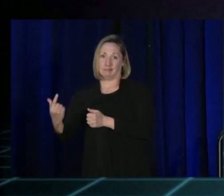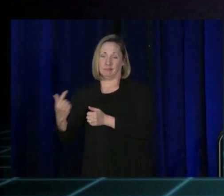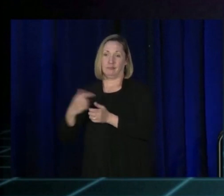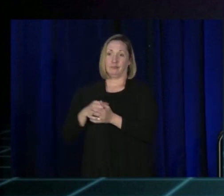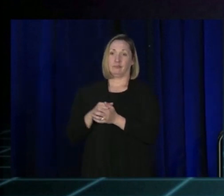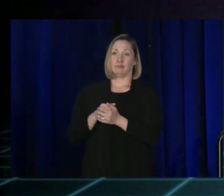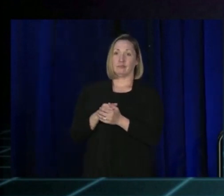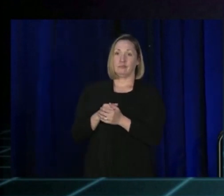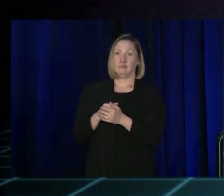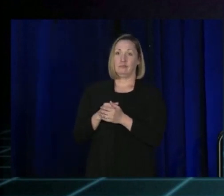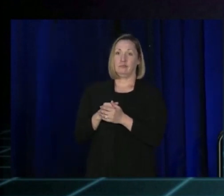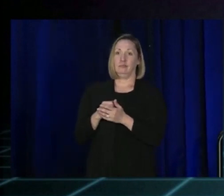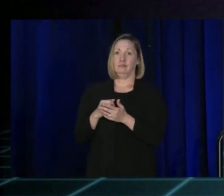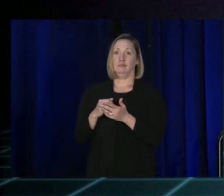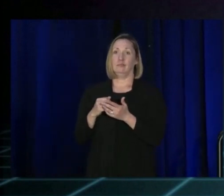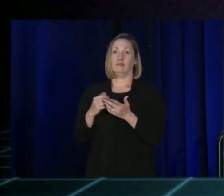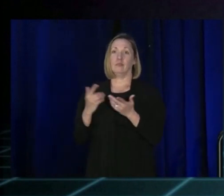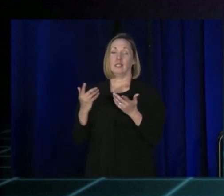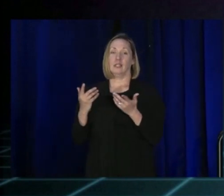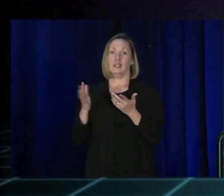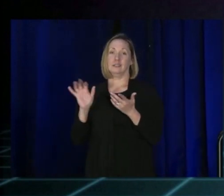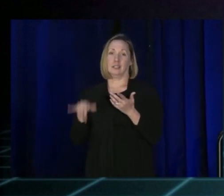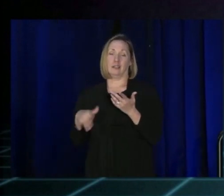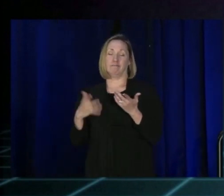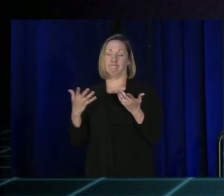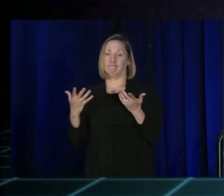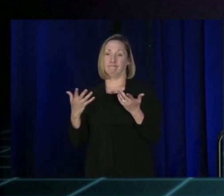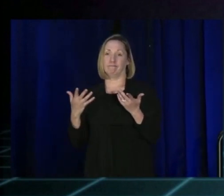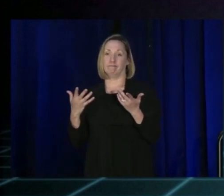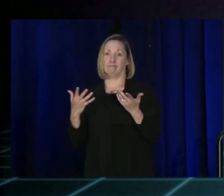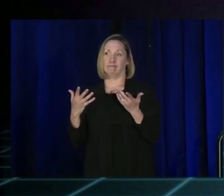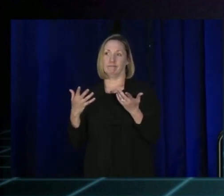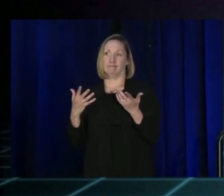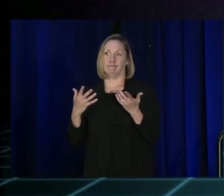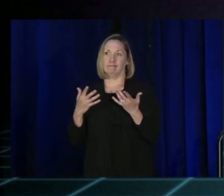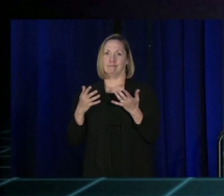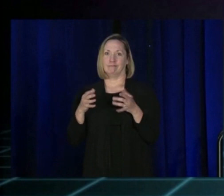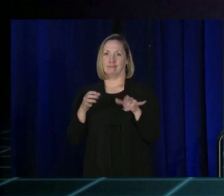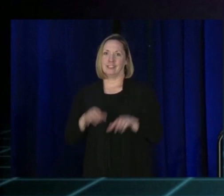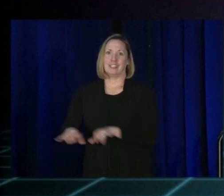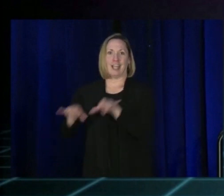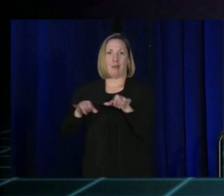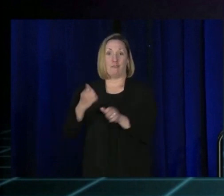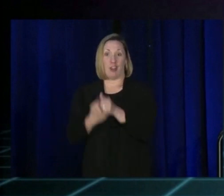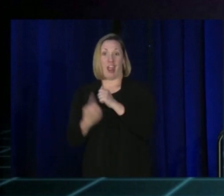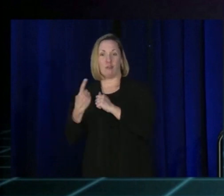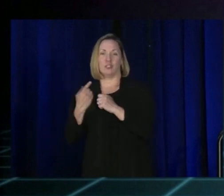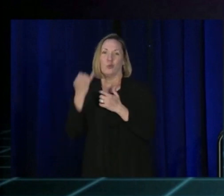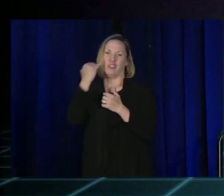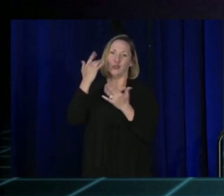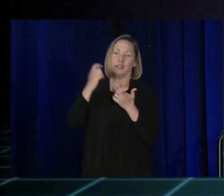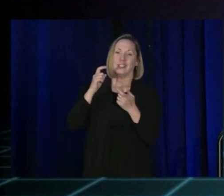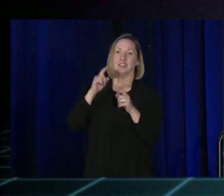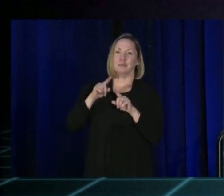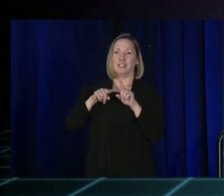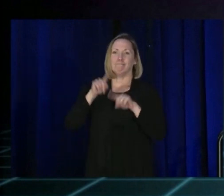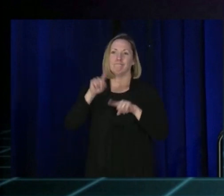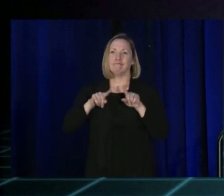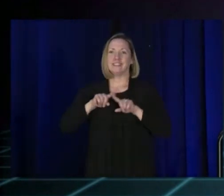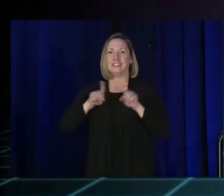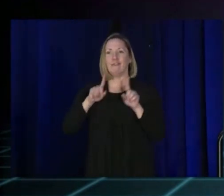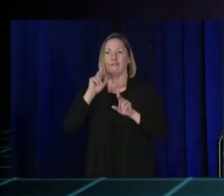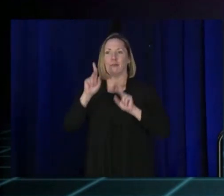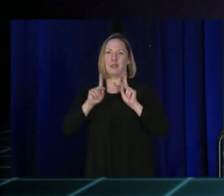statically generated pages is that it's common for everybody. So if you need it to be different for people for